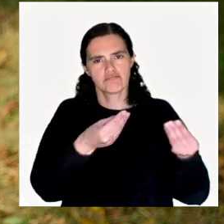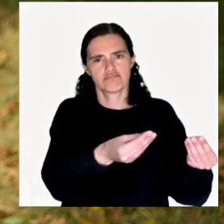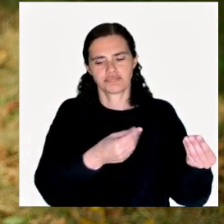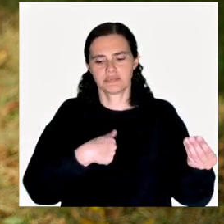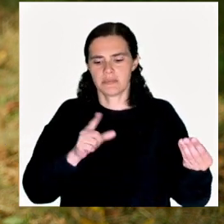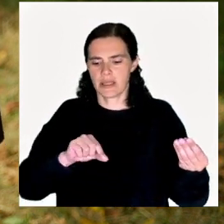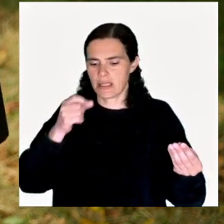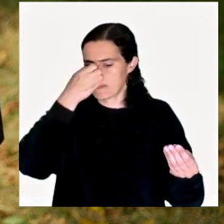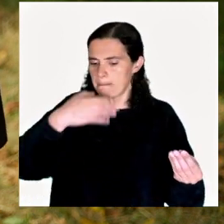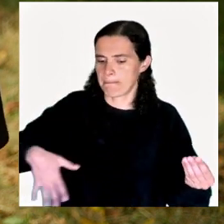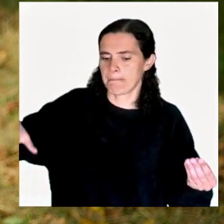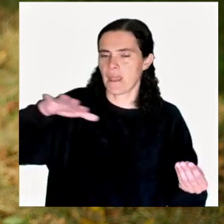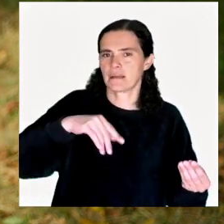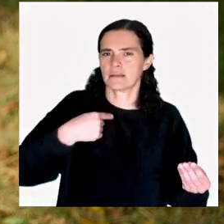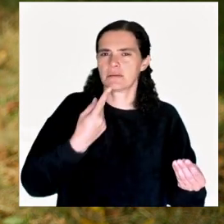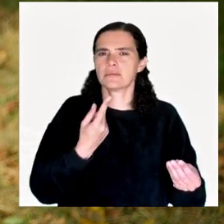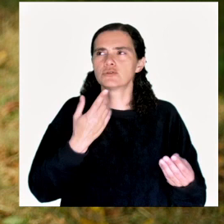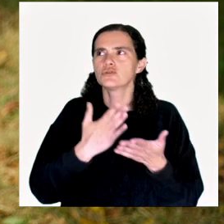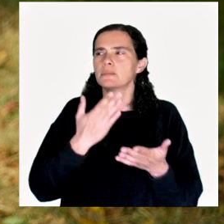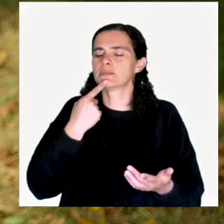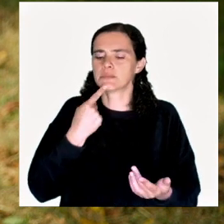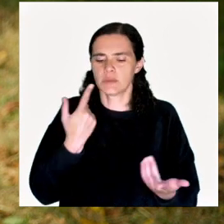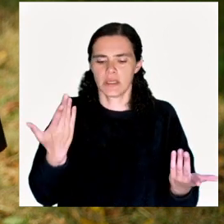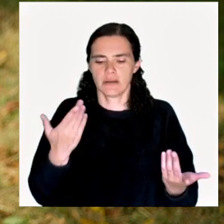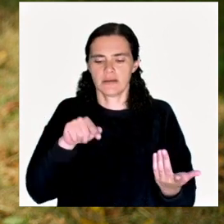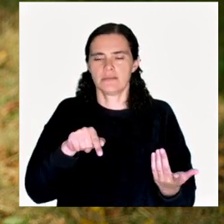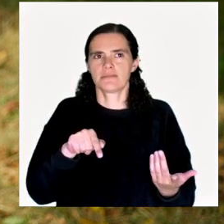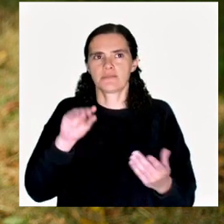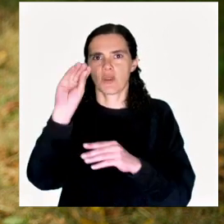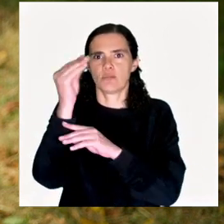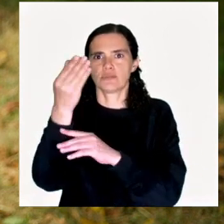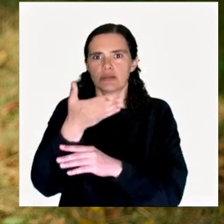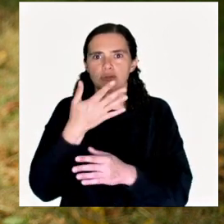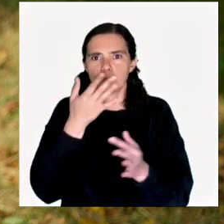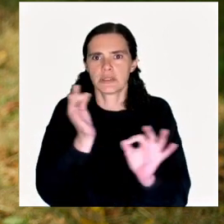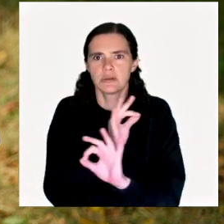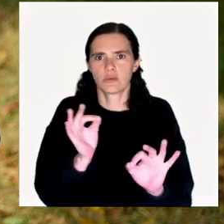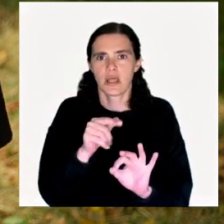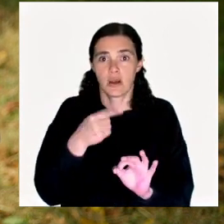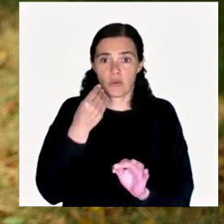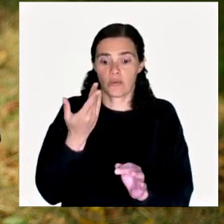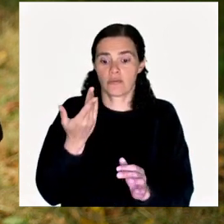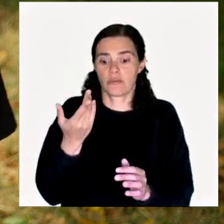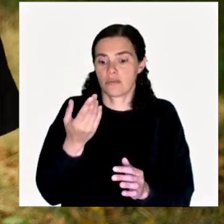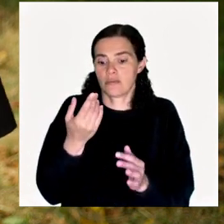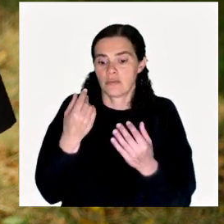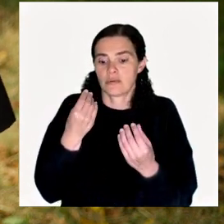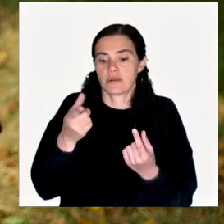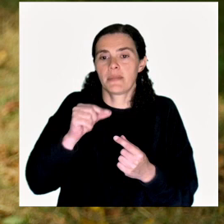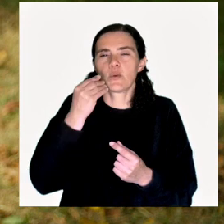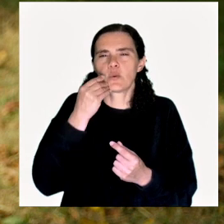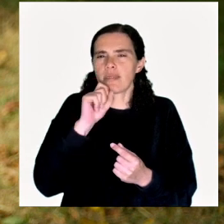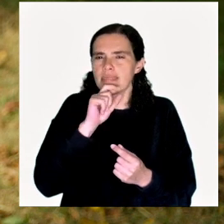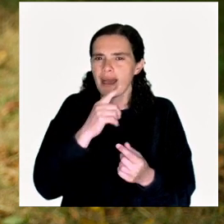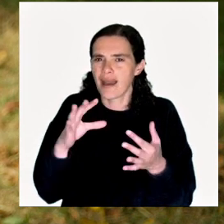the park, to really understand not only how amazing these objects are as sculpture, but how they